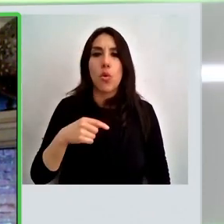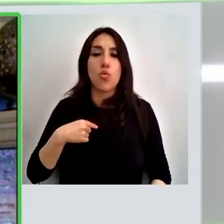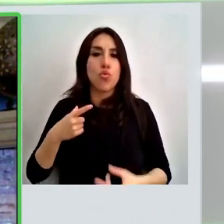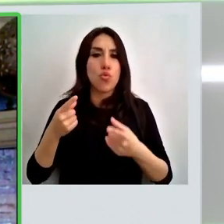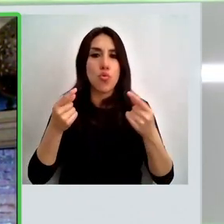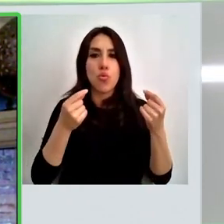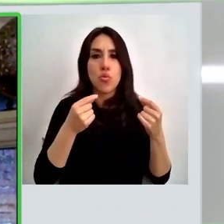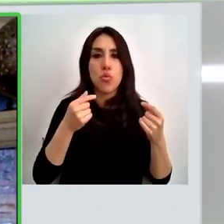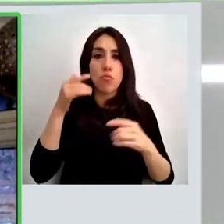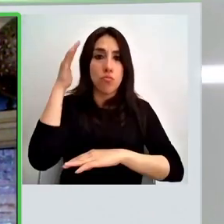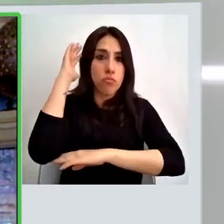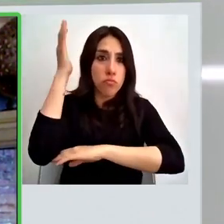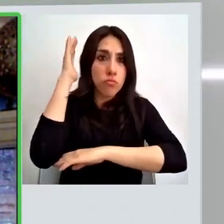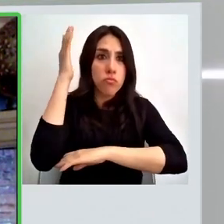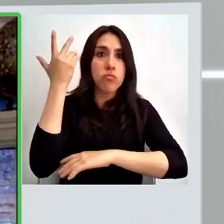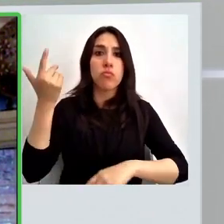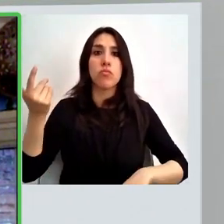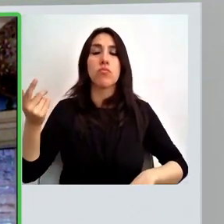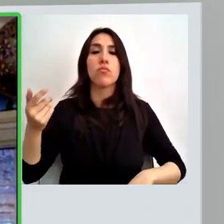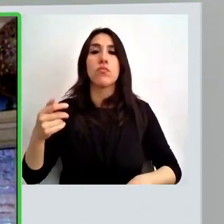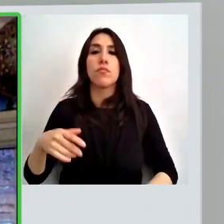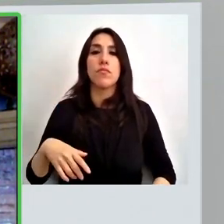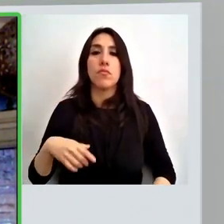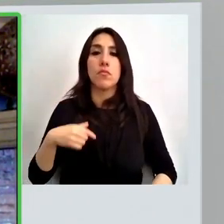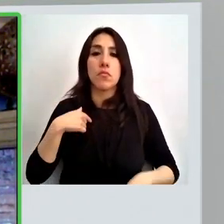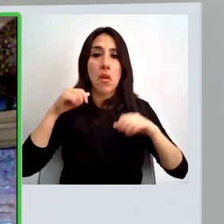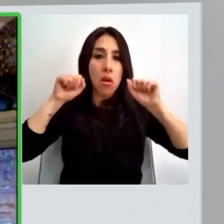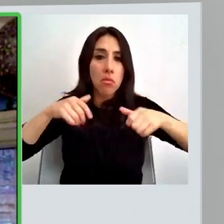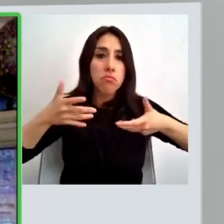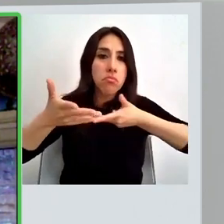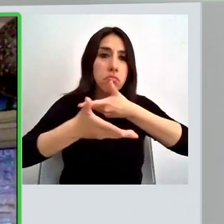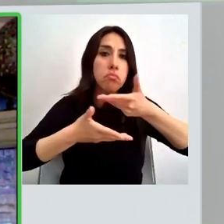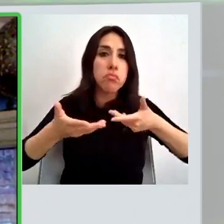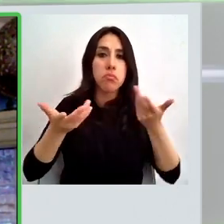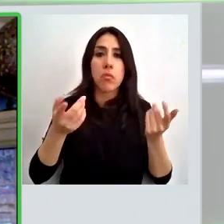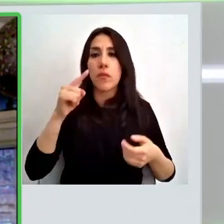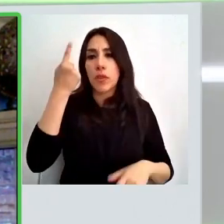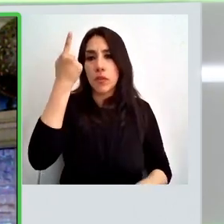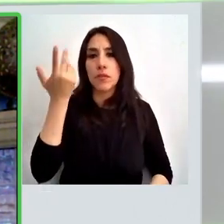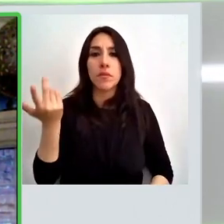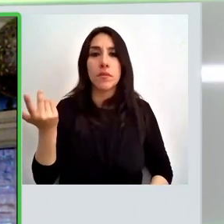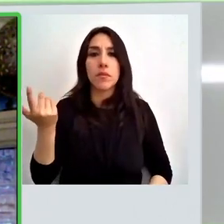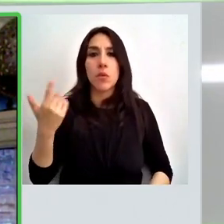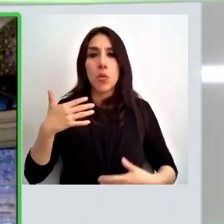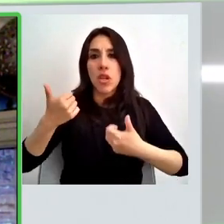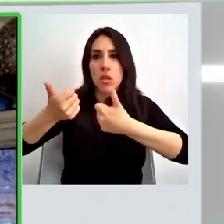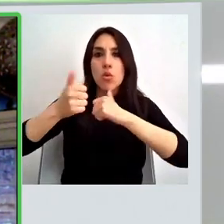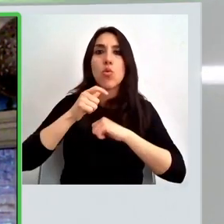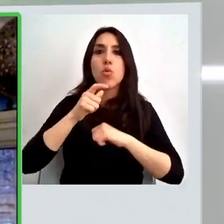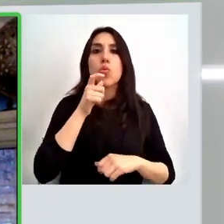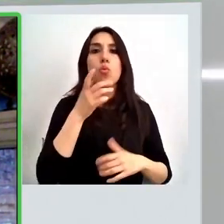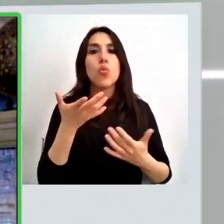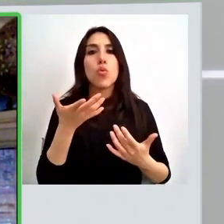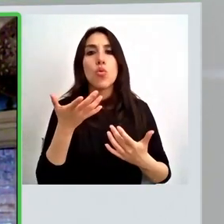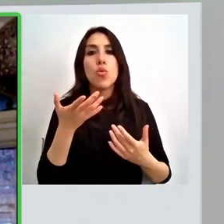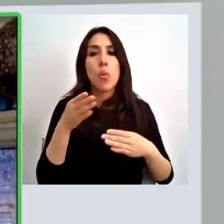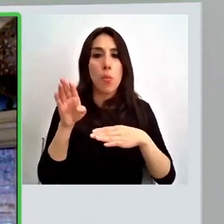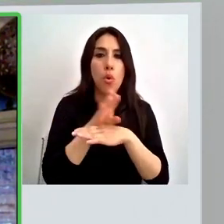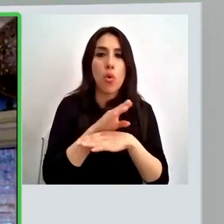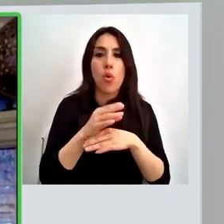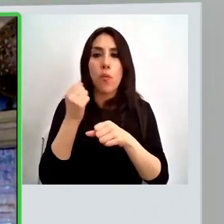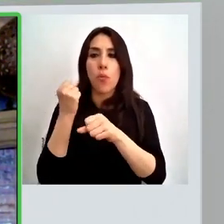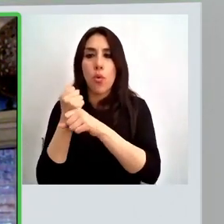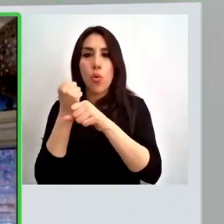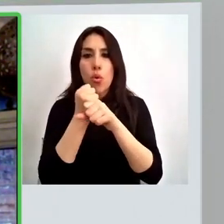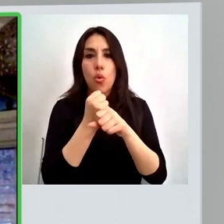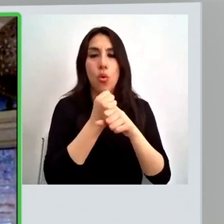challenges that employees with disability might have. You might start to talk about some of the data